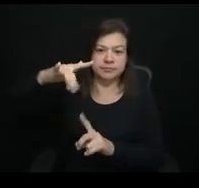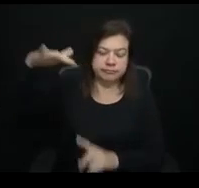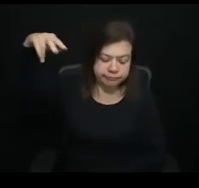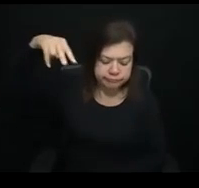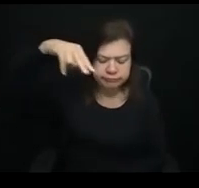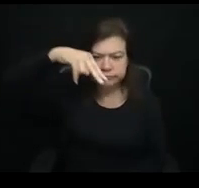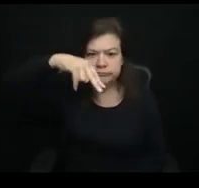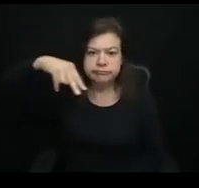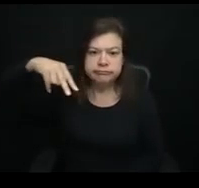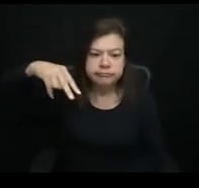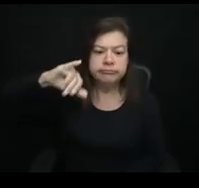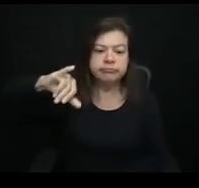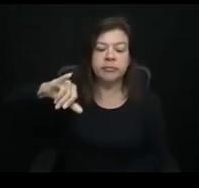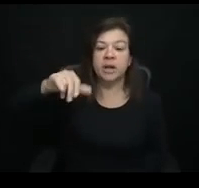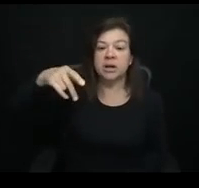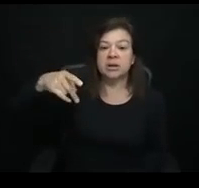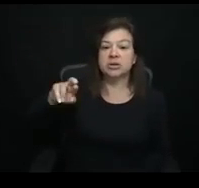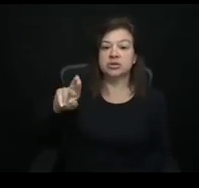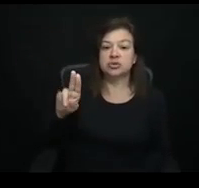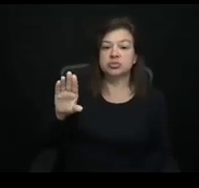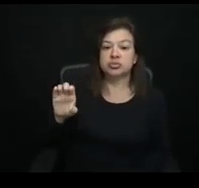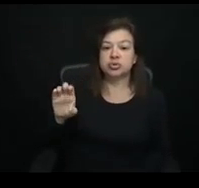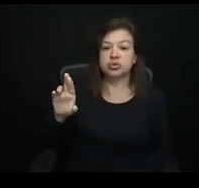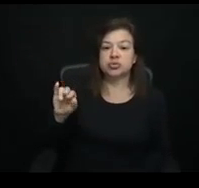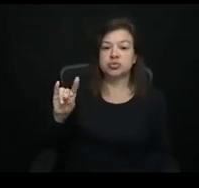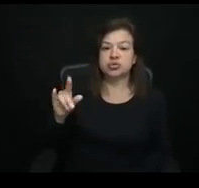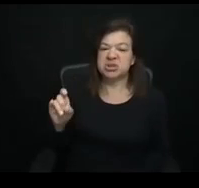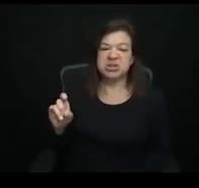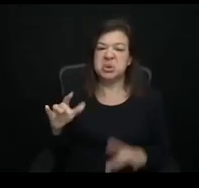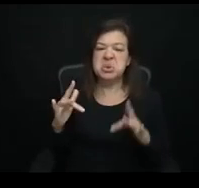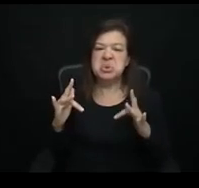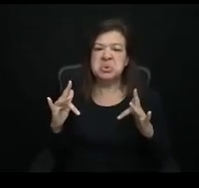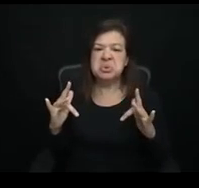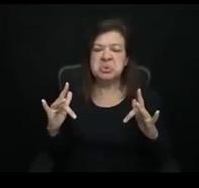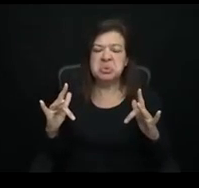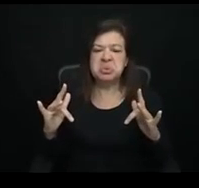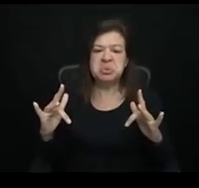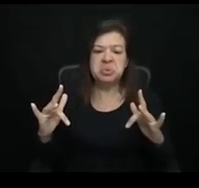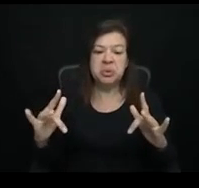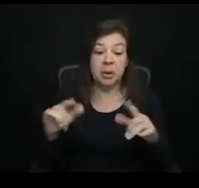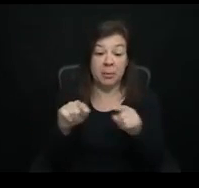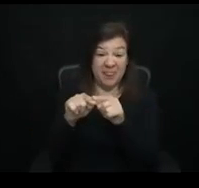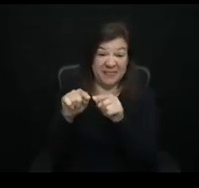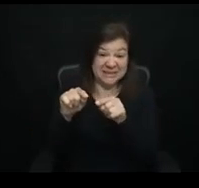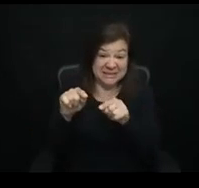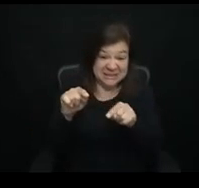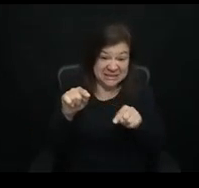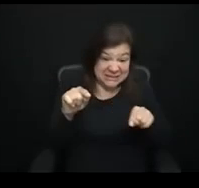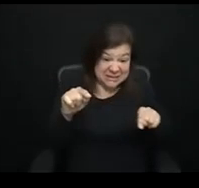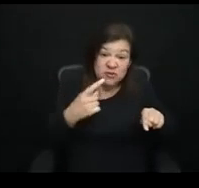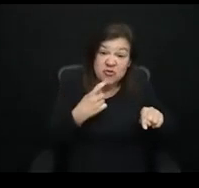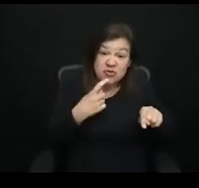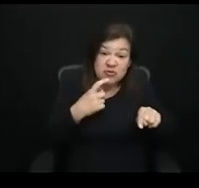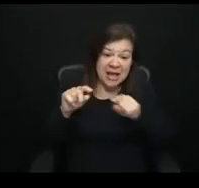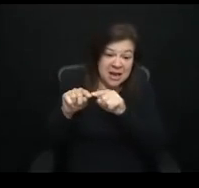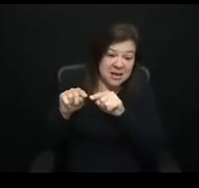we see that Spruce Ridge itself is pretty bare all the way down. But this pocket right here, this run from this fire wanted to come this